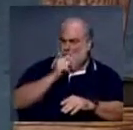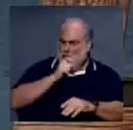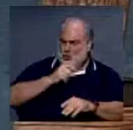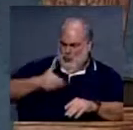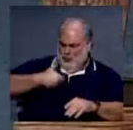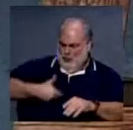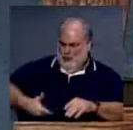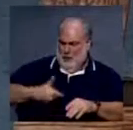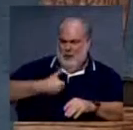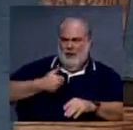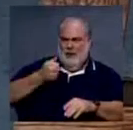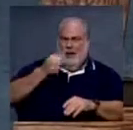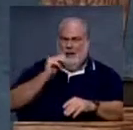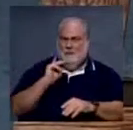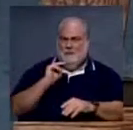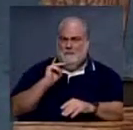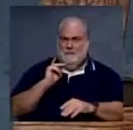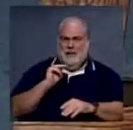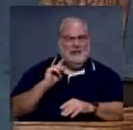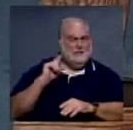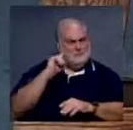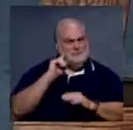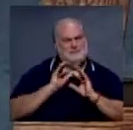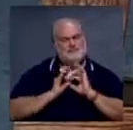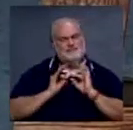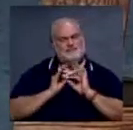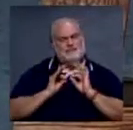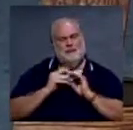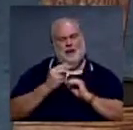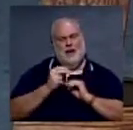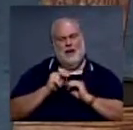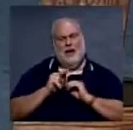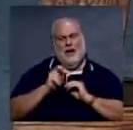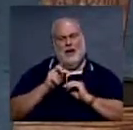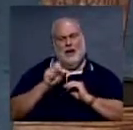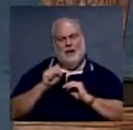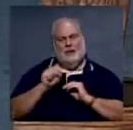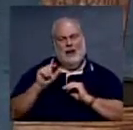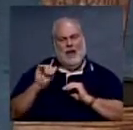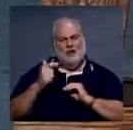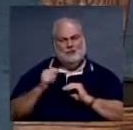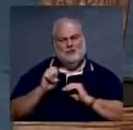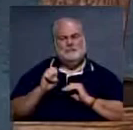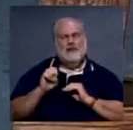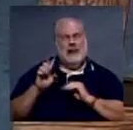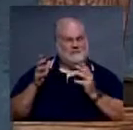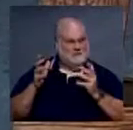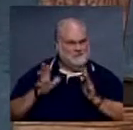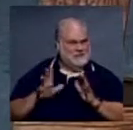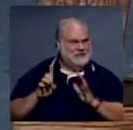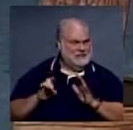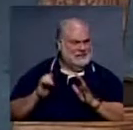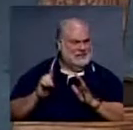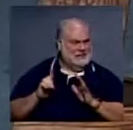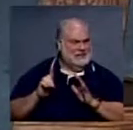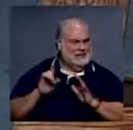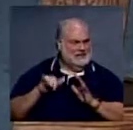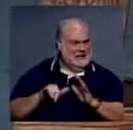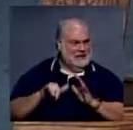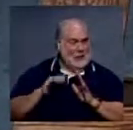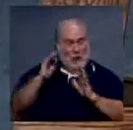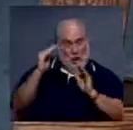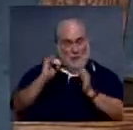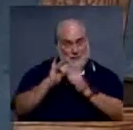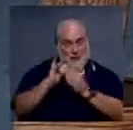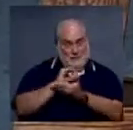this community get to know me and hear about Hounds Lounge themselves. So I've done that. I hope that each one